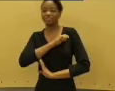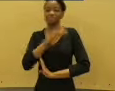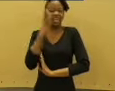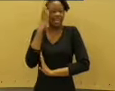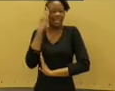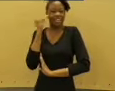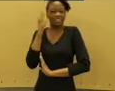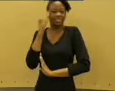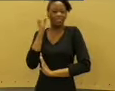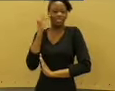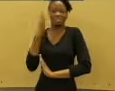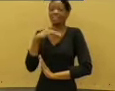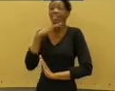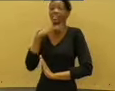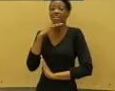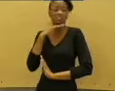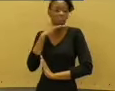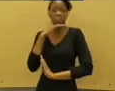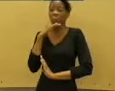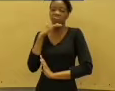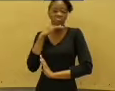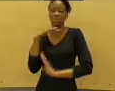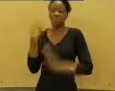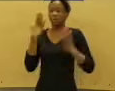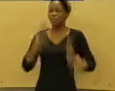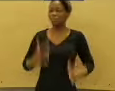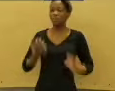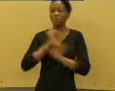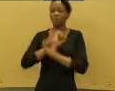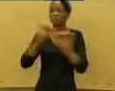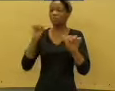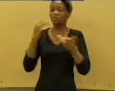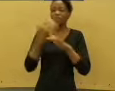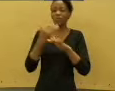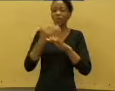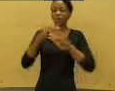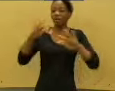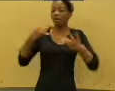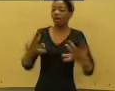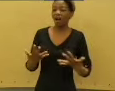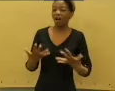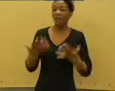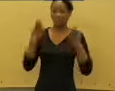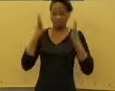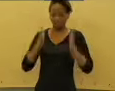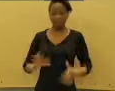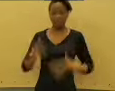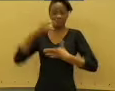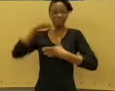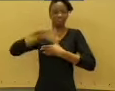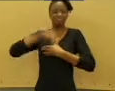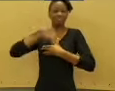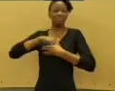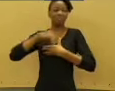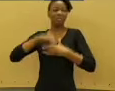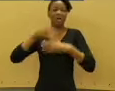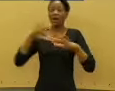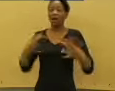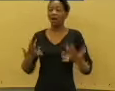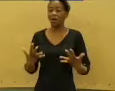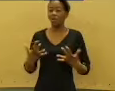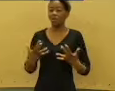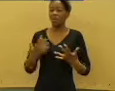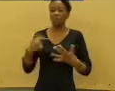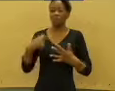experiences that you go through that relate to your body, because you house your person within your body. So when your body is being disrespected